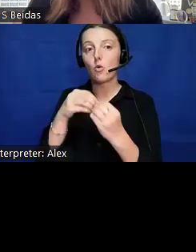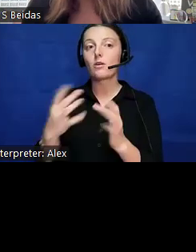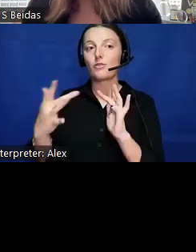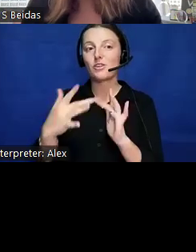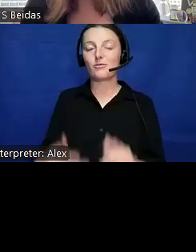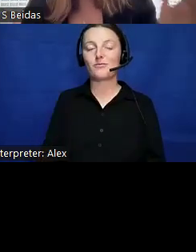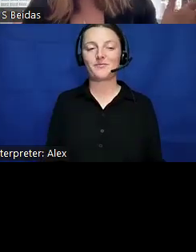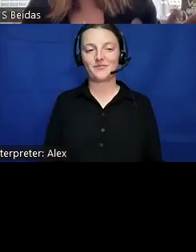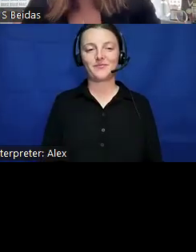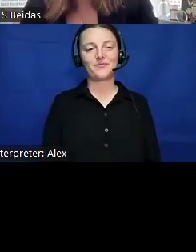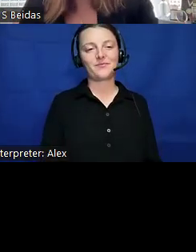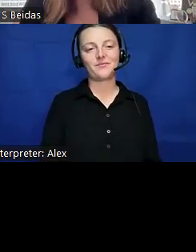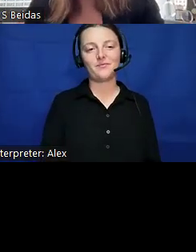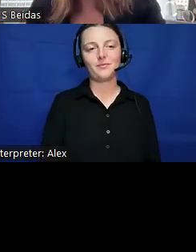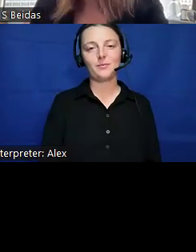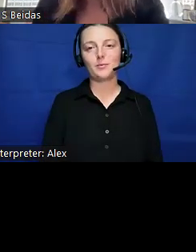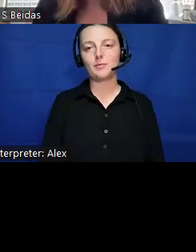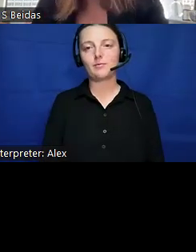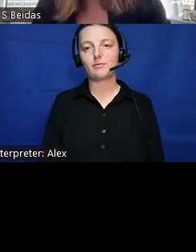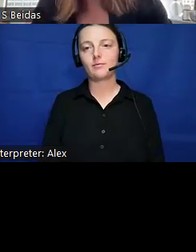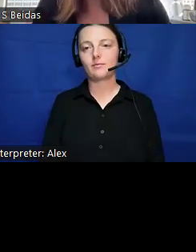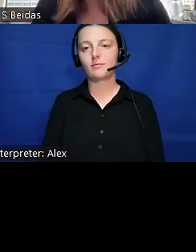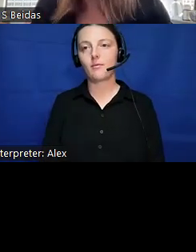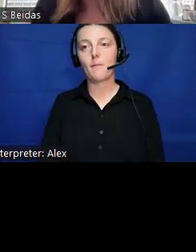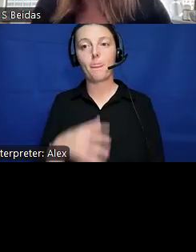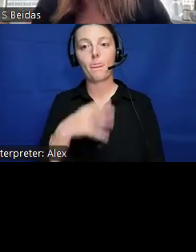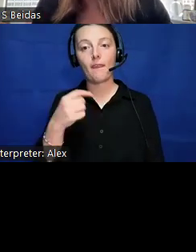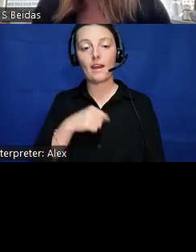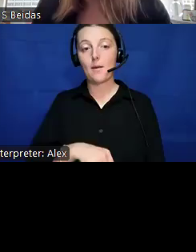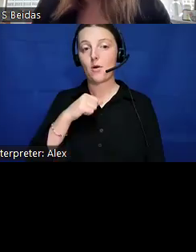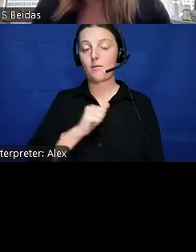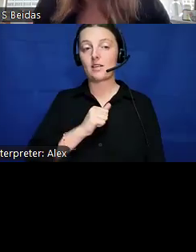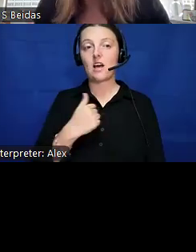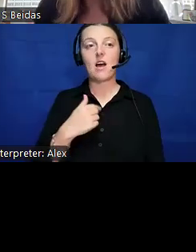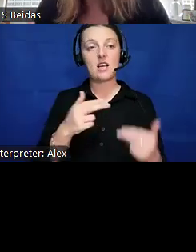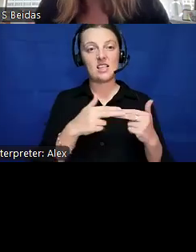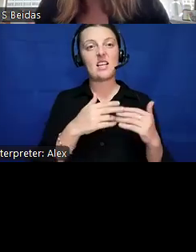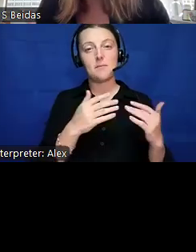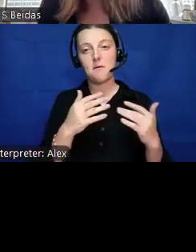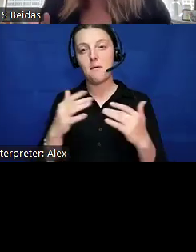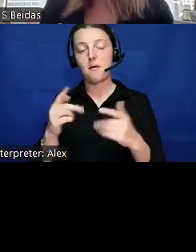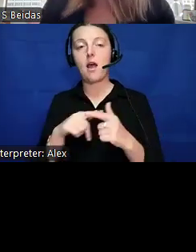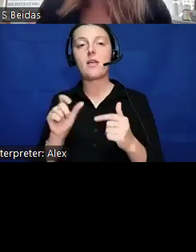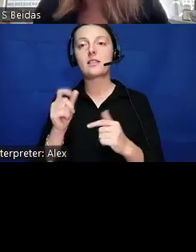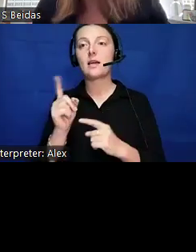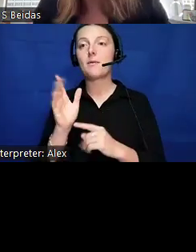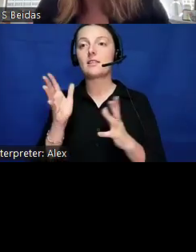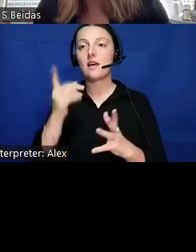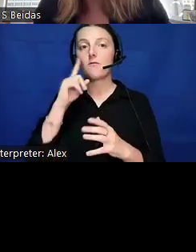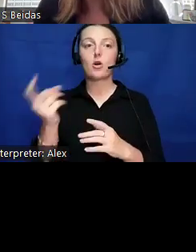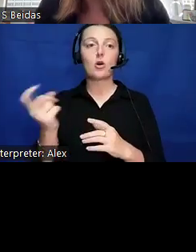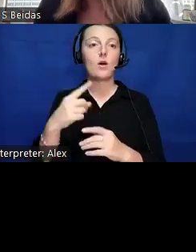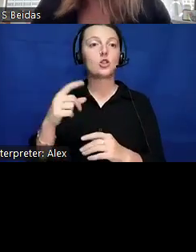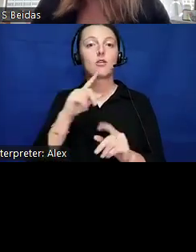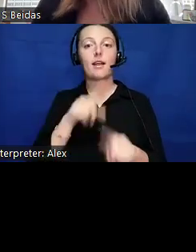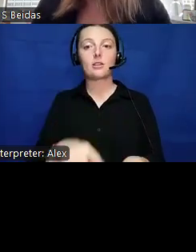reach out to me. And I'm really proud of myself because I got through a lot of slides and we have 10 minutes left for question and answer. So these are the